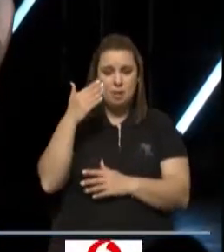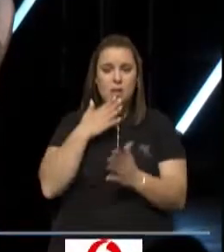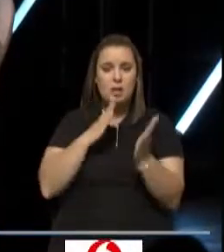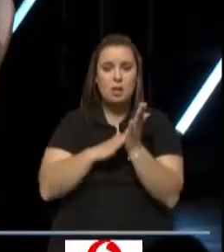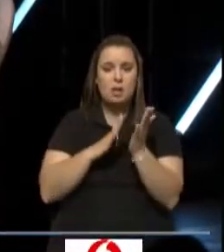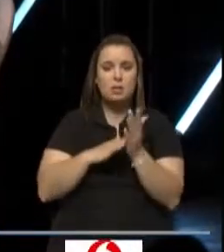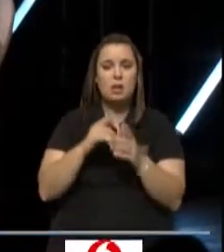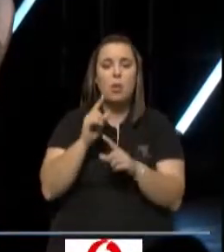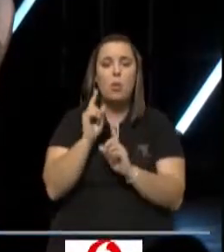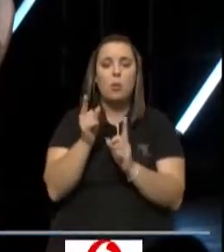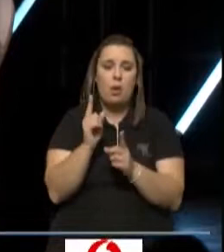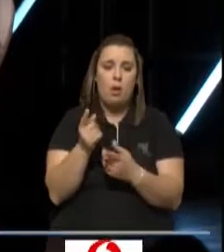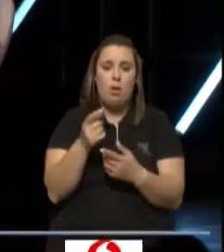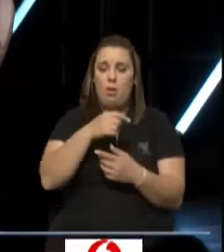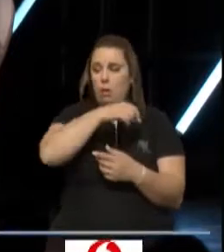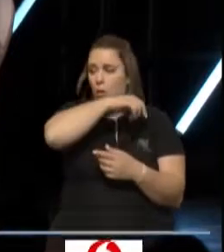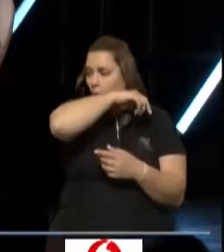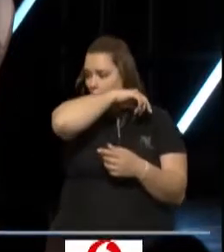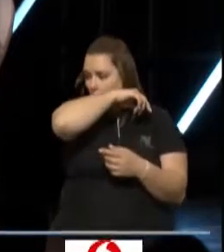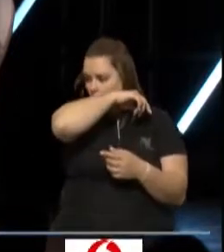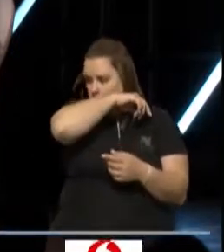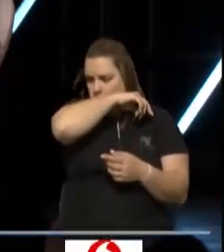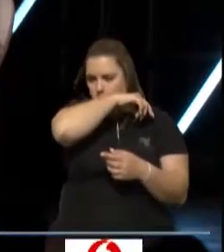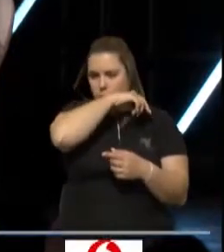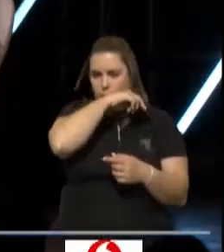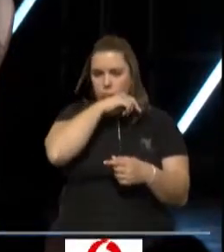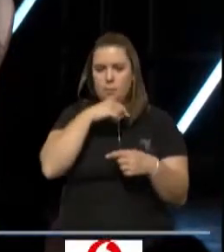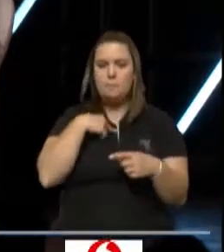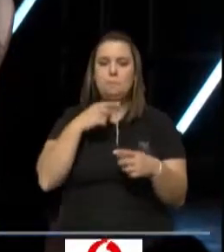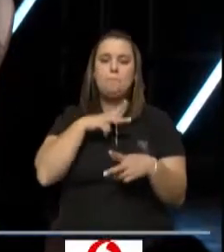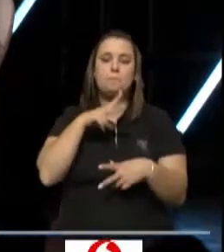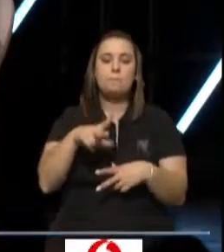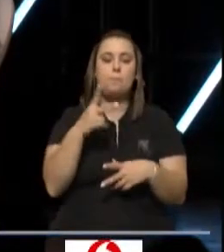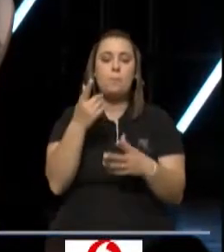main has got to do with illiteracy, that's the main reason.